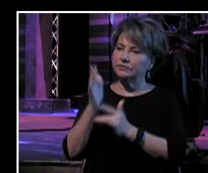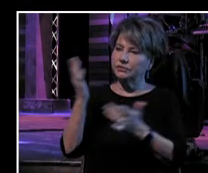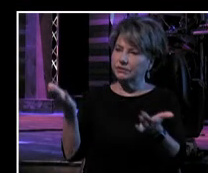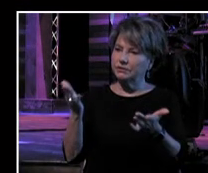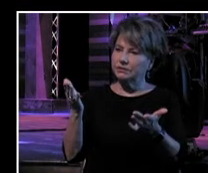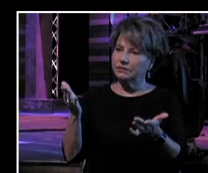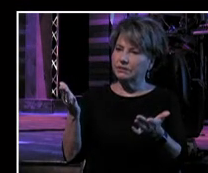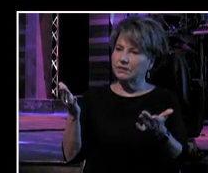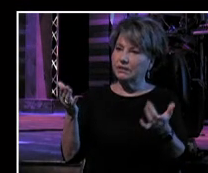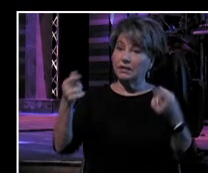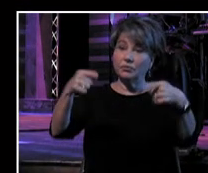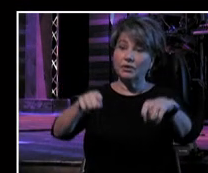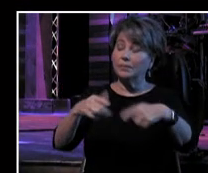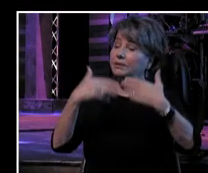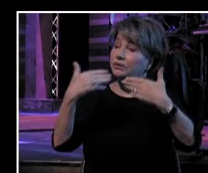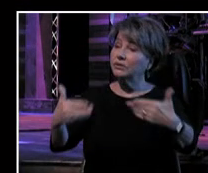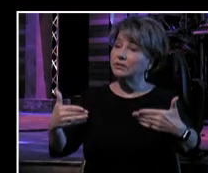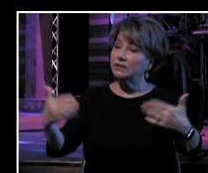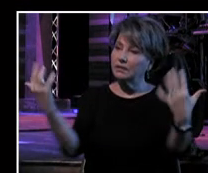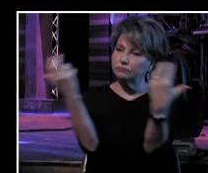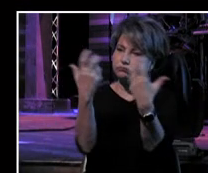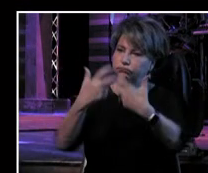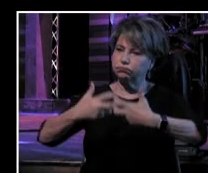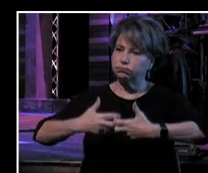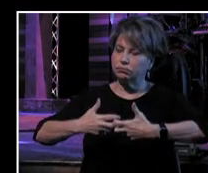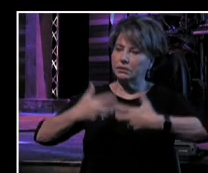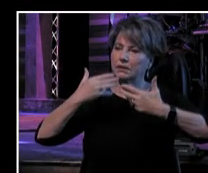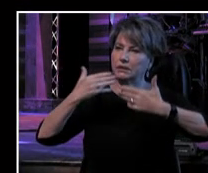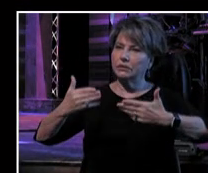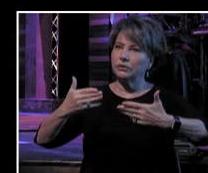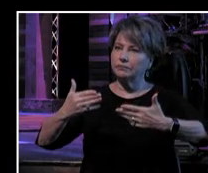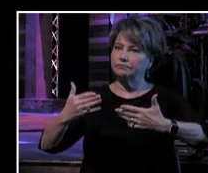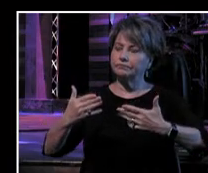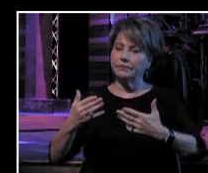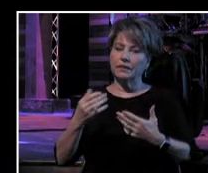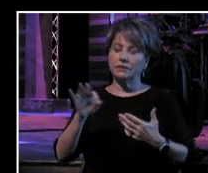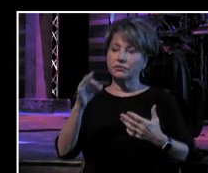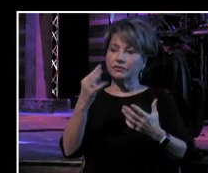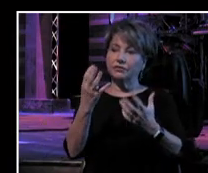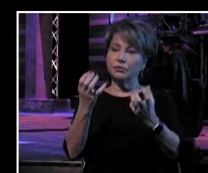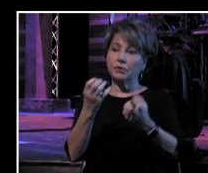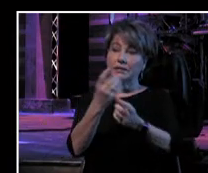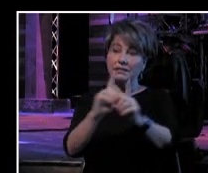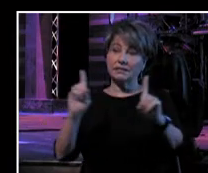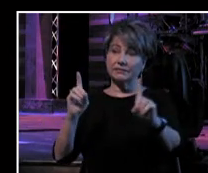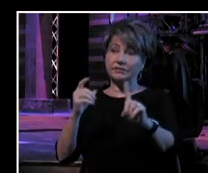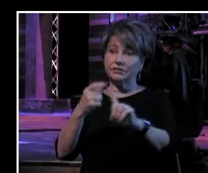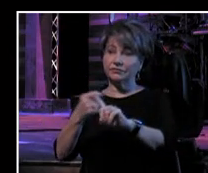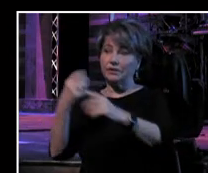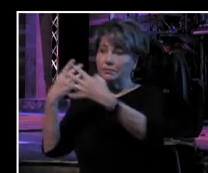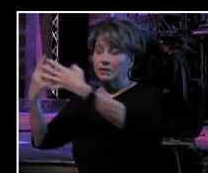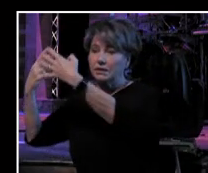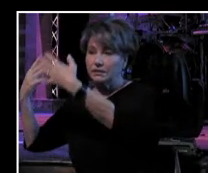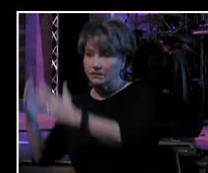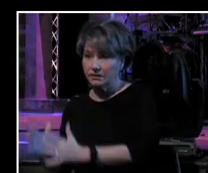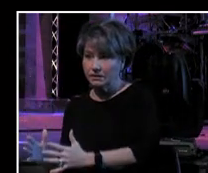out for my deliverance. Again, they wanted him delivered from Caesar's control of his life, set free from prison, back in their